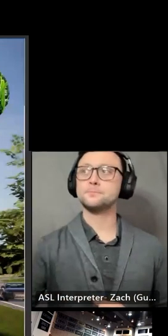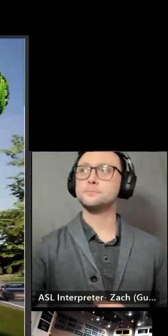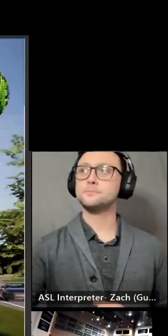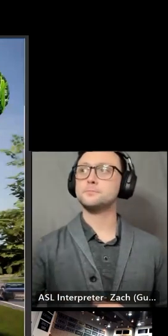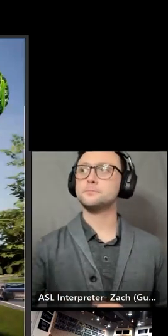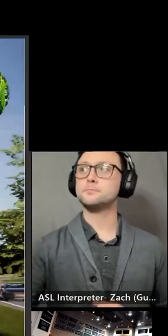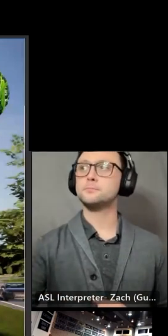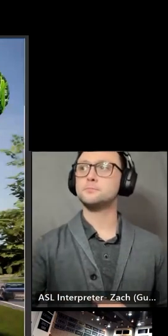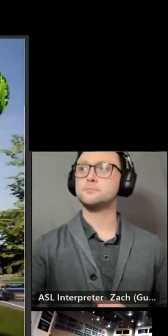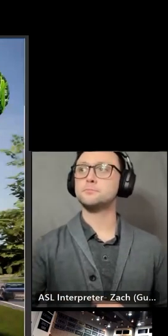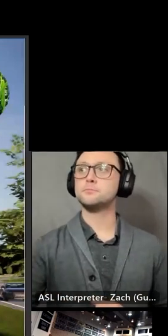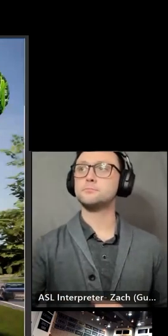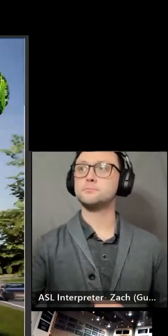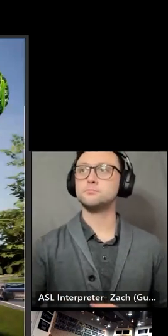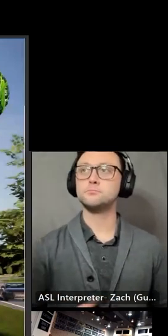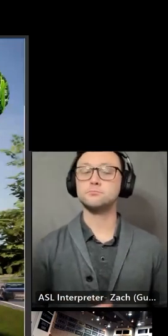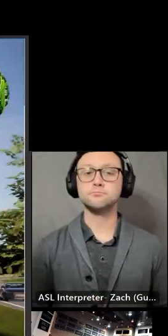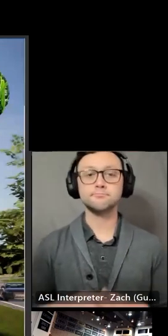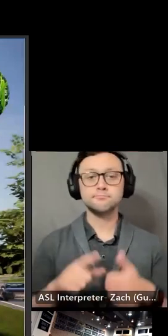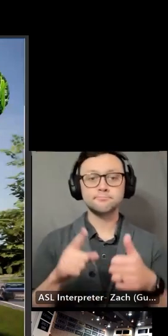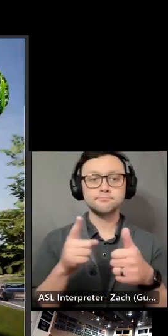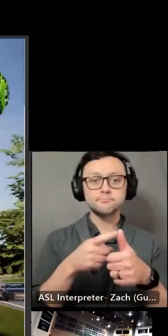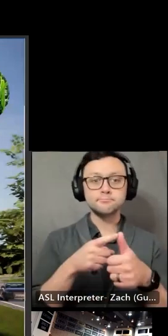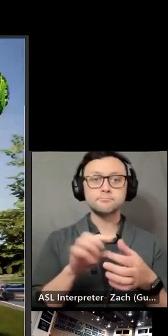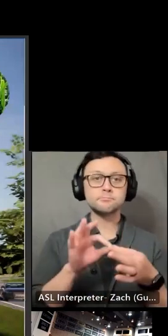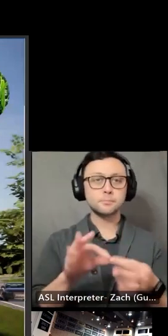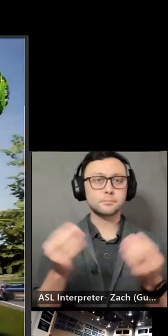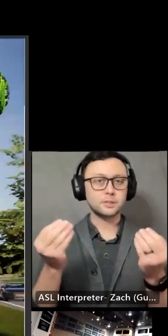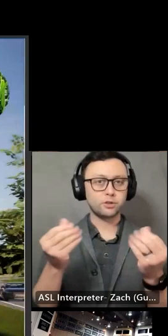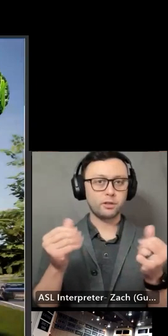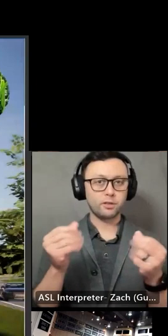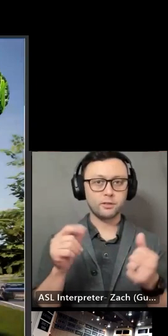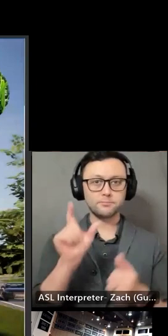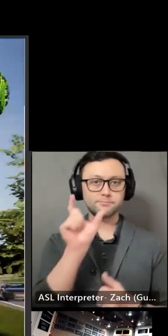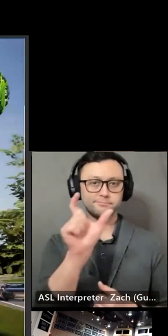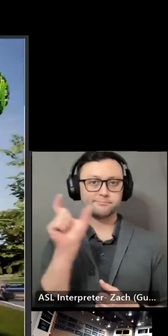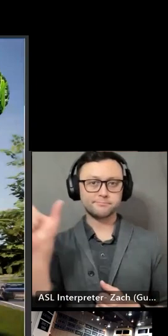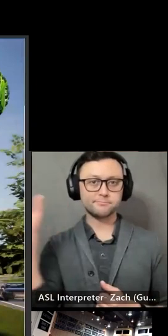that I'll kind of walk through. So first, in terms of materials, we